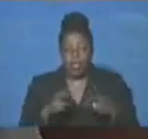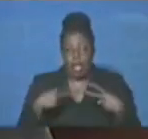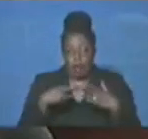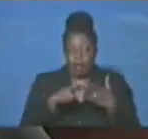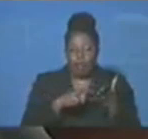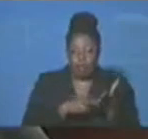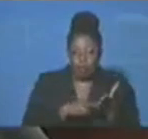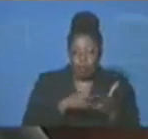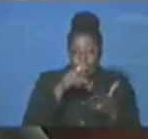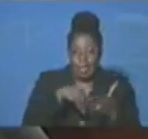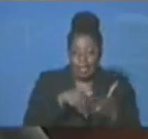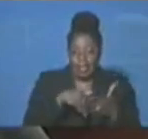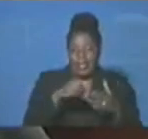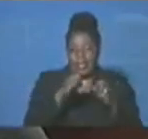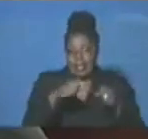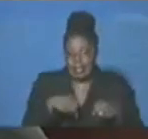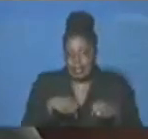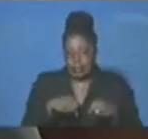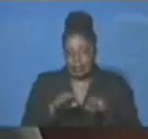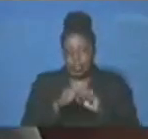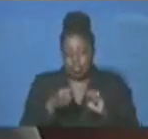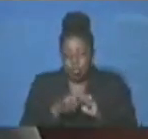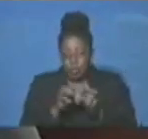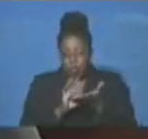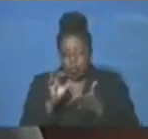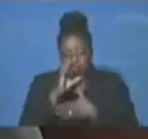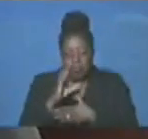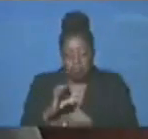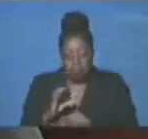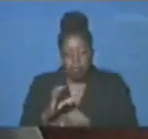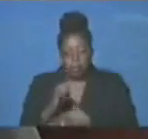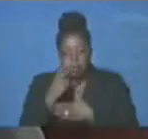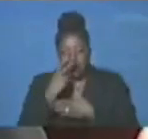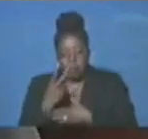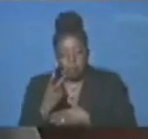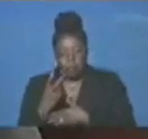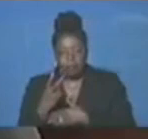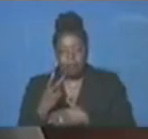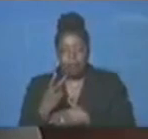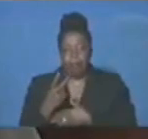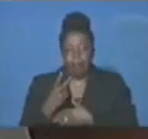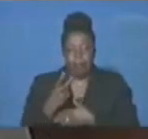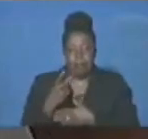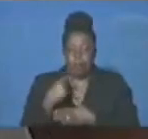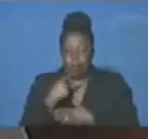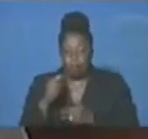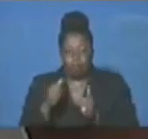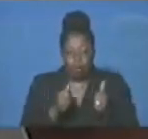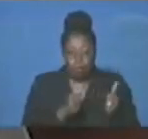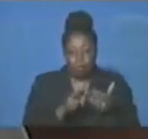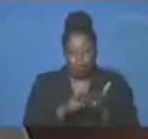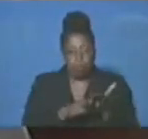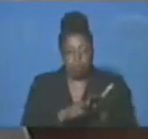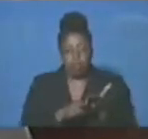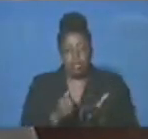laws already in the system, so that when we're auditing, we can combine and see, we can see if it's following, and so it helps us